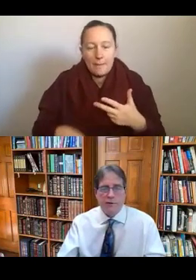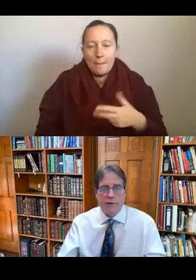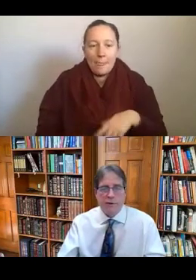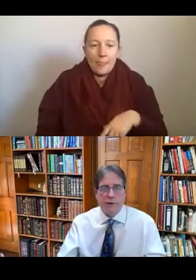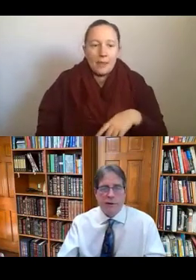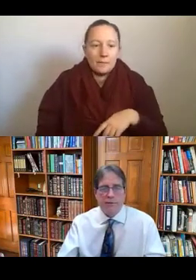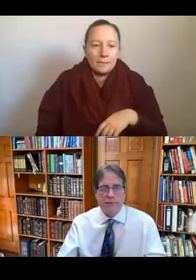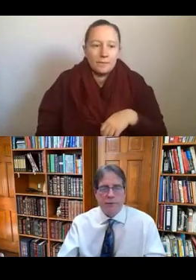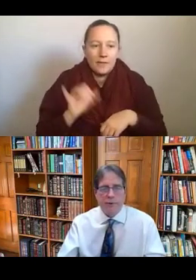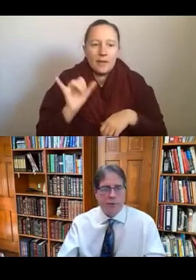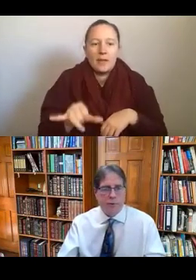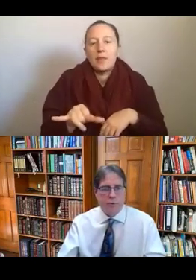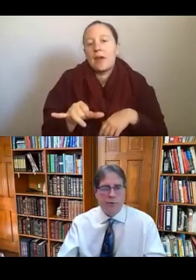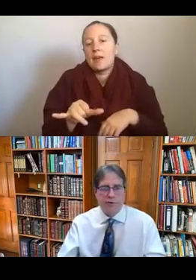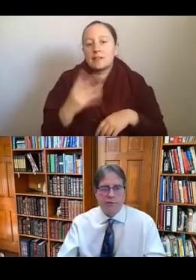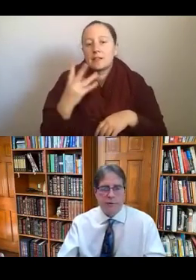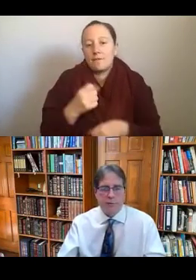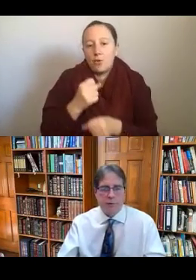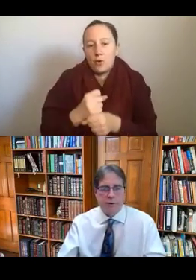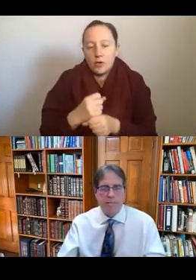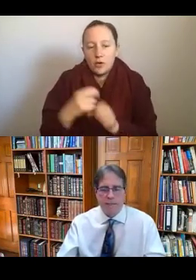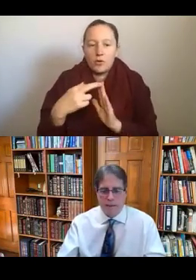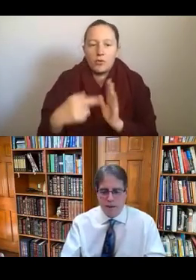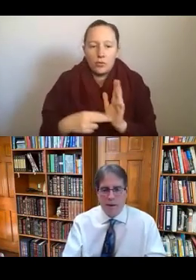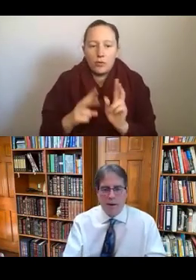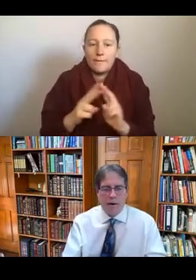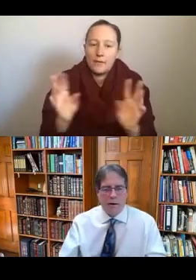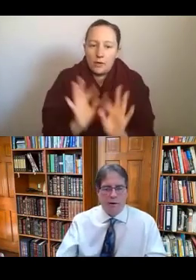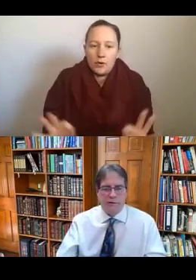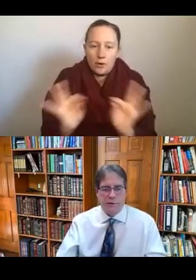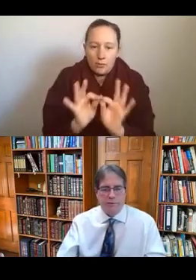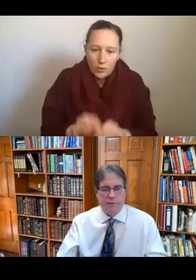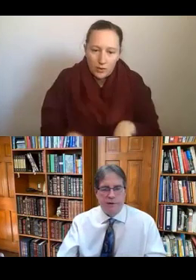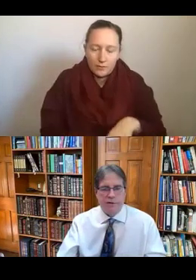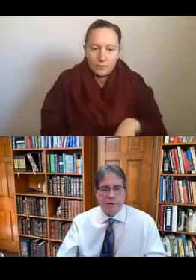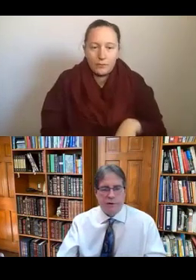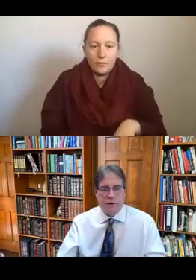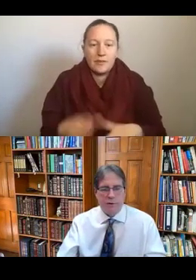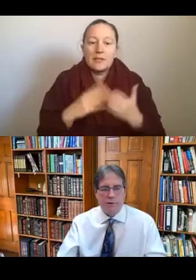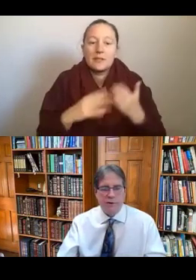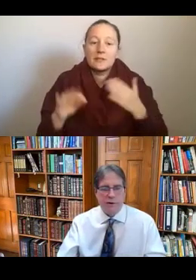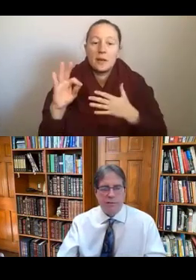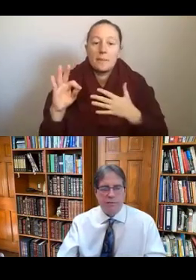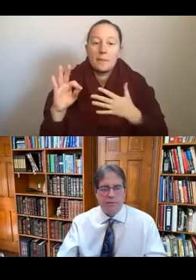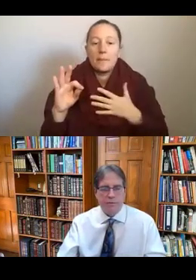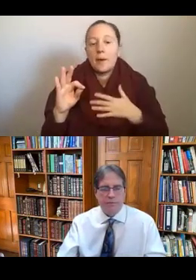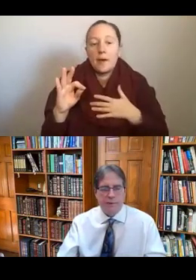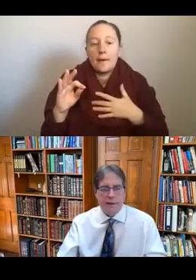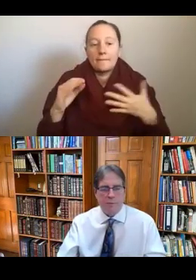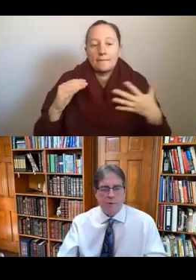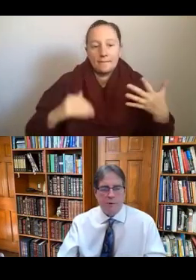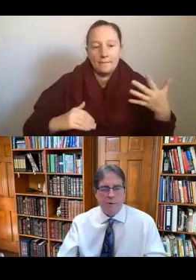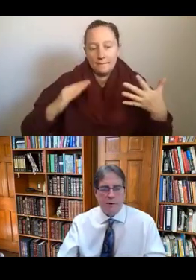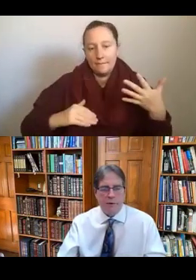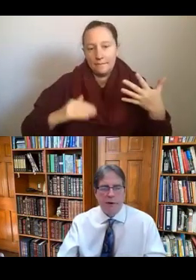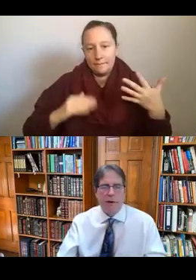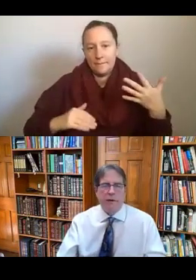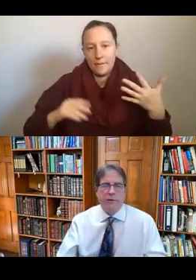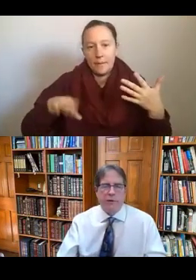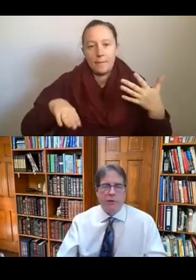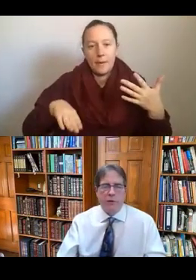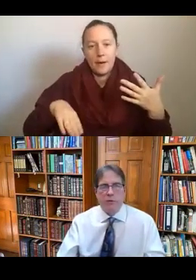So that's the 4-year rule. It's very important. Some of these other ones down below